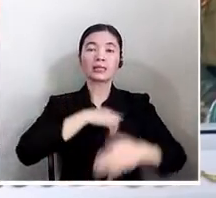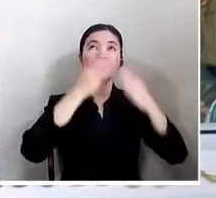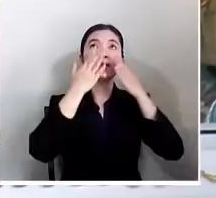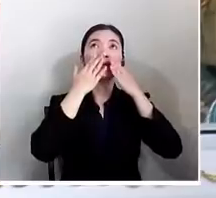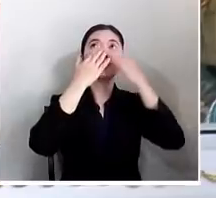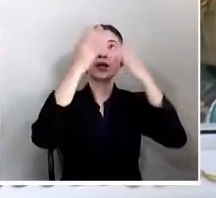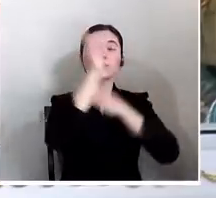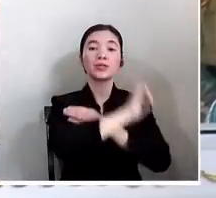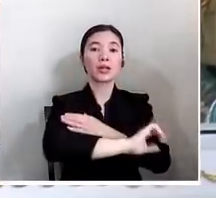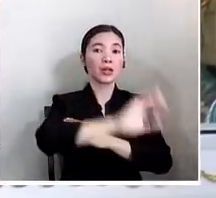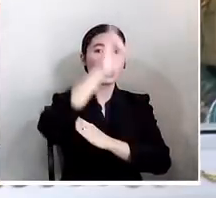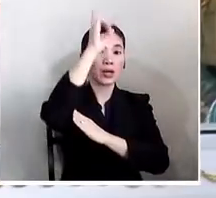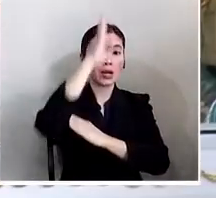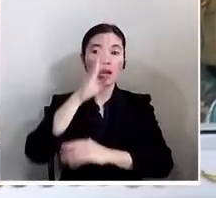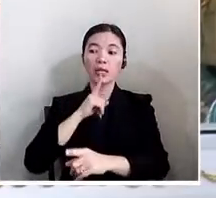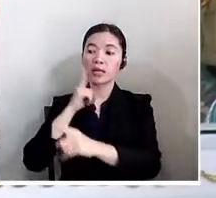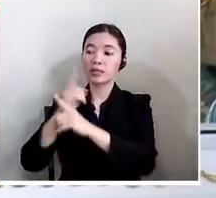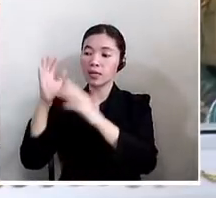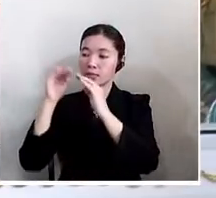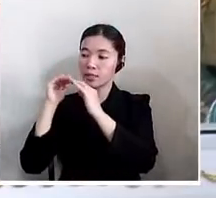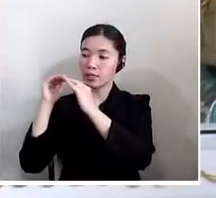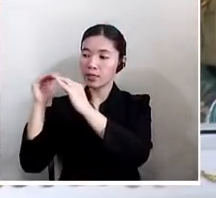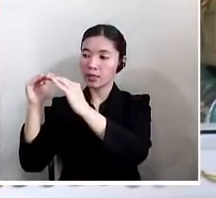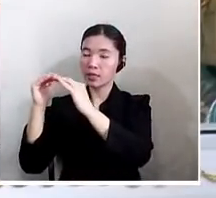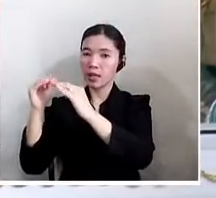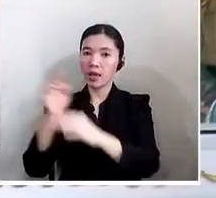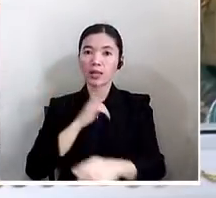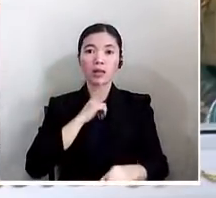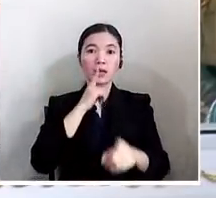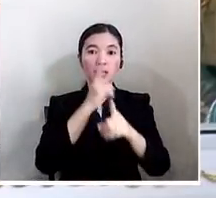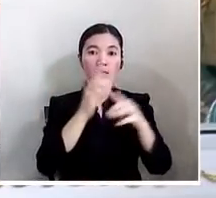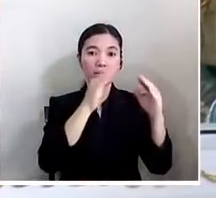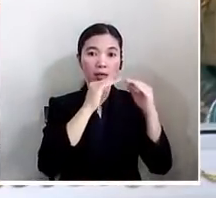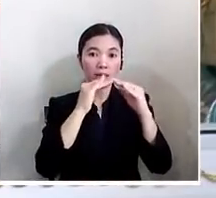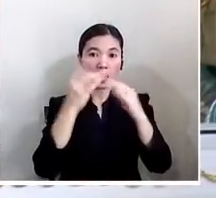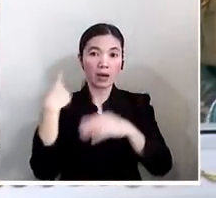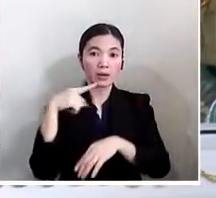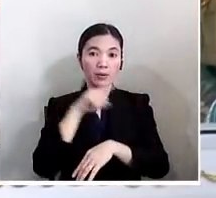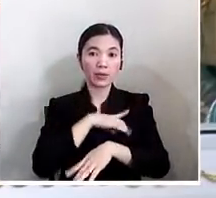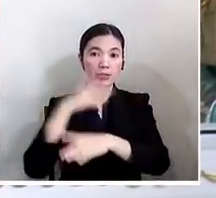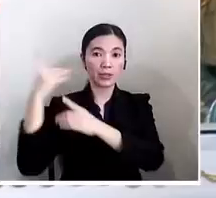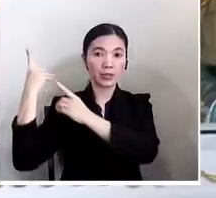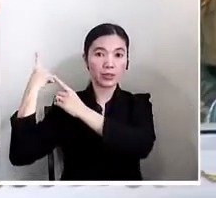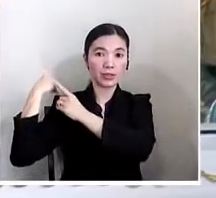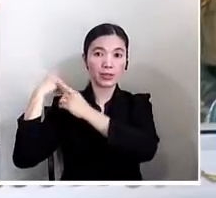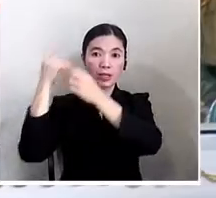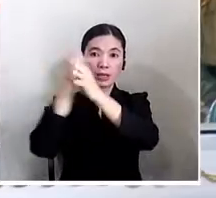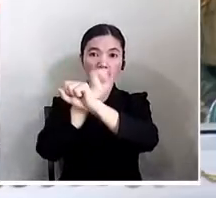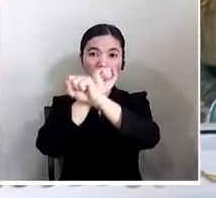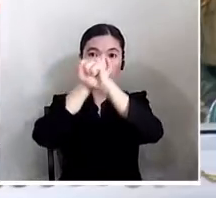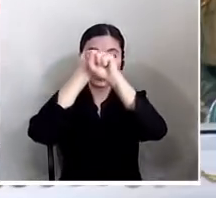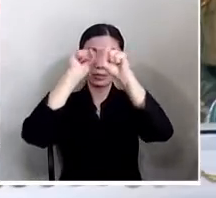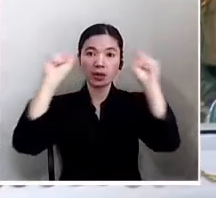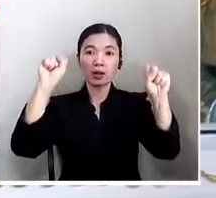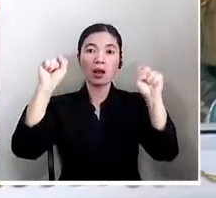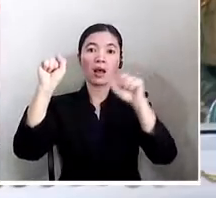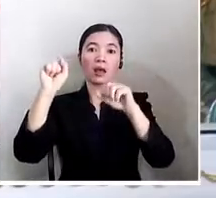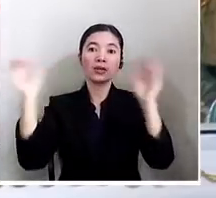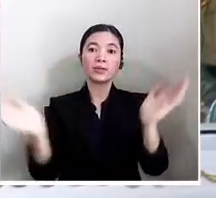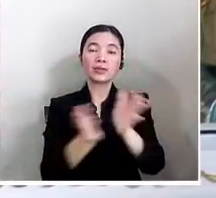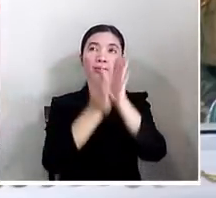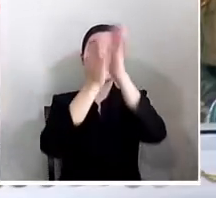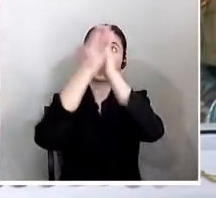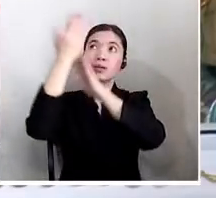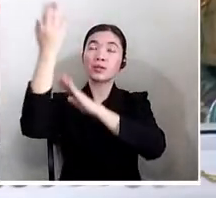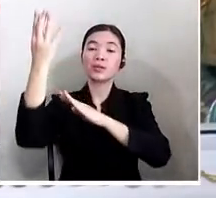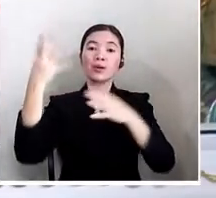is right and just. It is truly right and just, a duty in our salvation, to praise your mighty deeds in